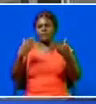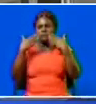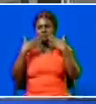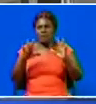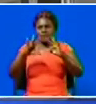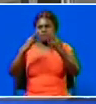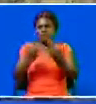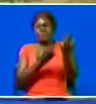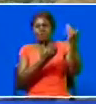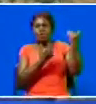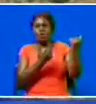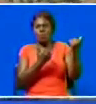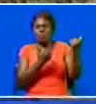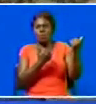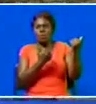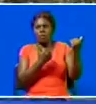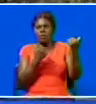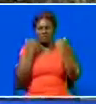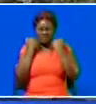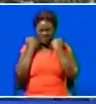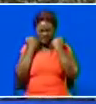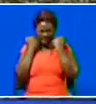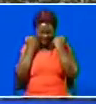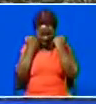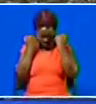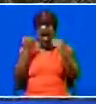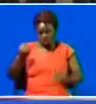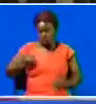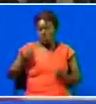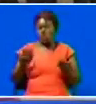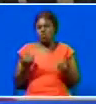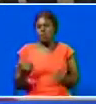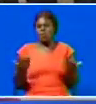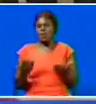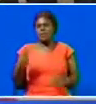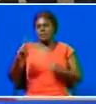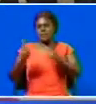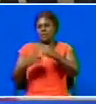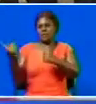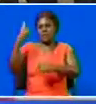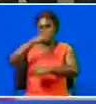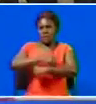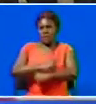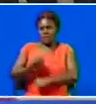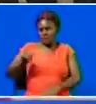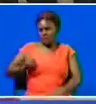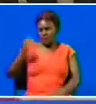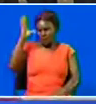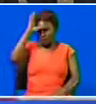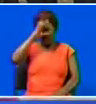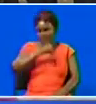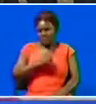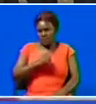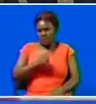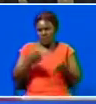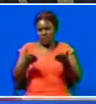with the family hopeful, though agonized, about the well-being of their daughter. It is the seventh day Sadia has been reported missing,